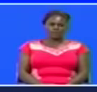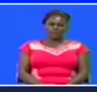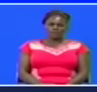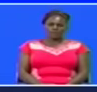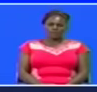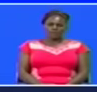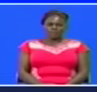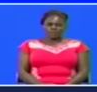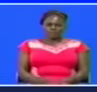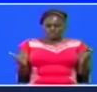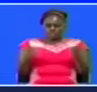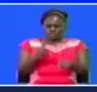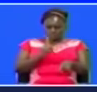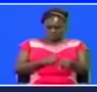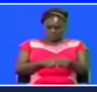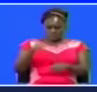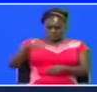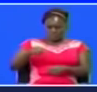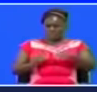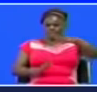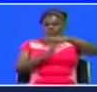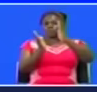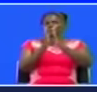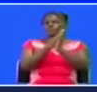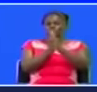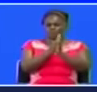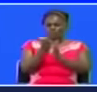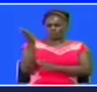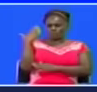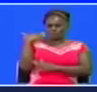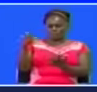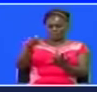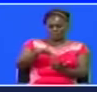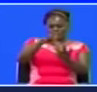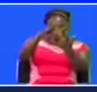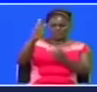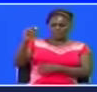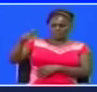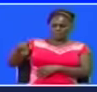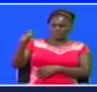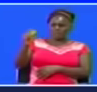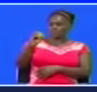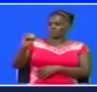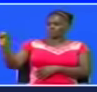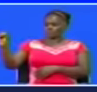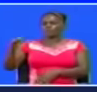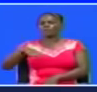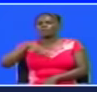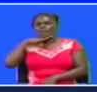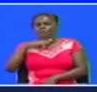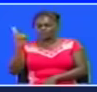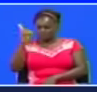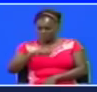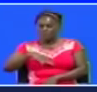We'll be back to that in just a short while. Today's top stories now. Former nominated MP Mark Tor is dead.